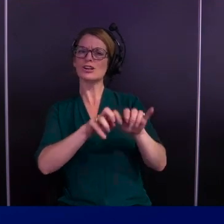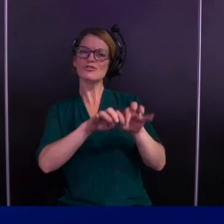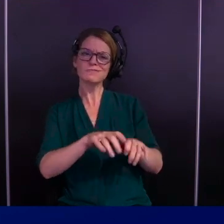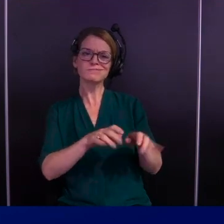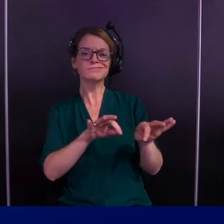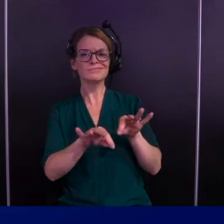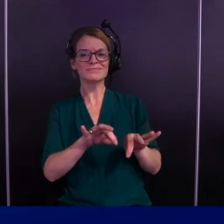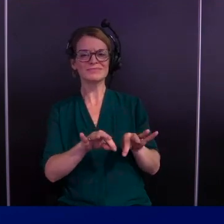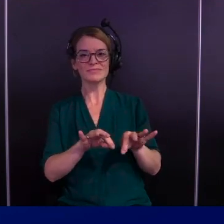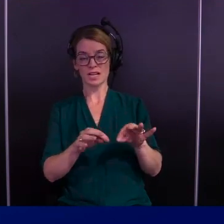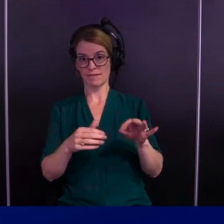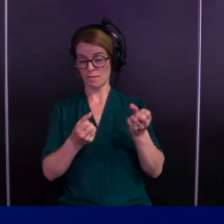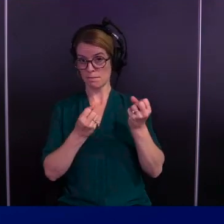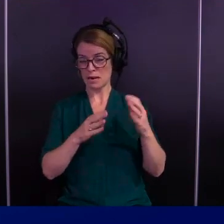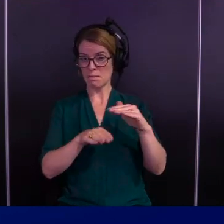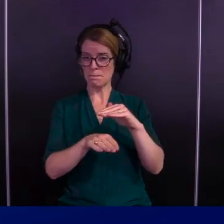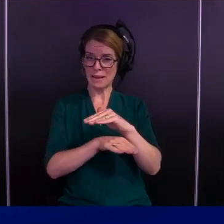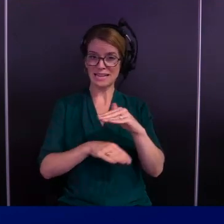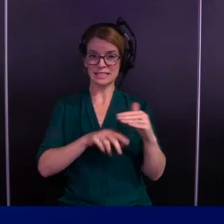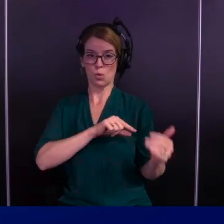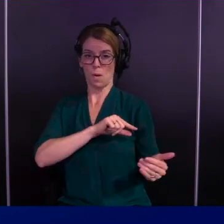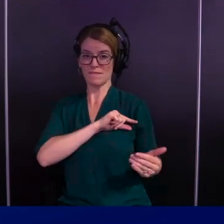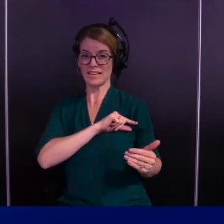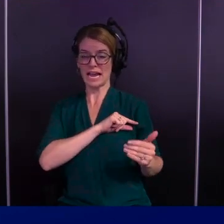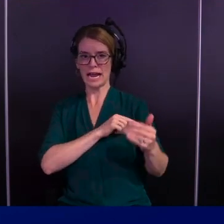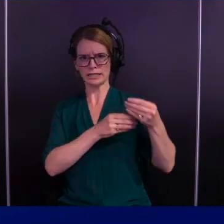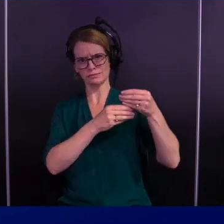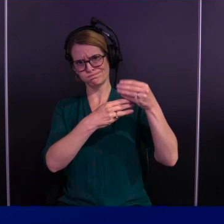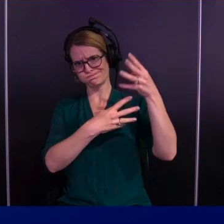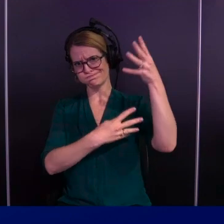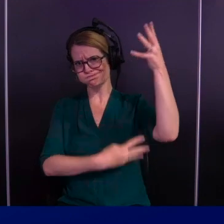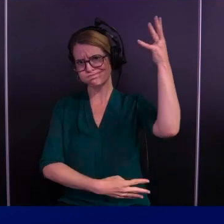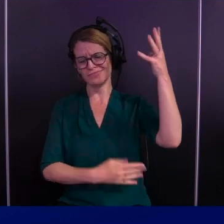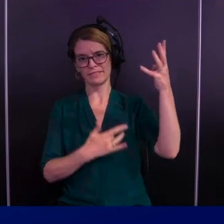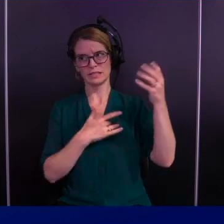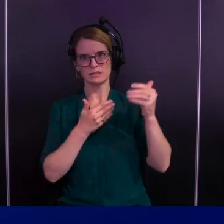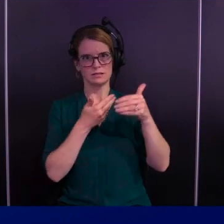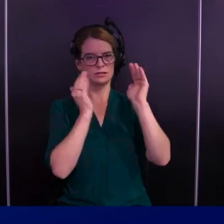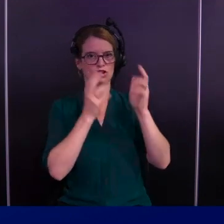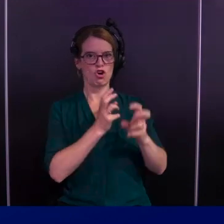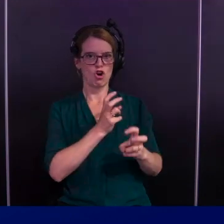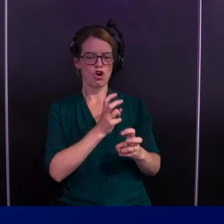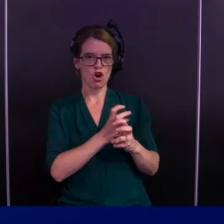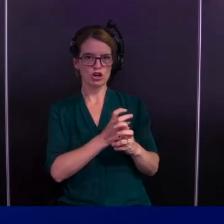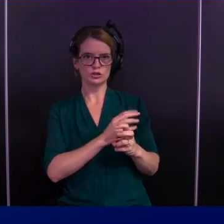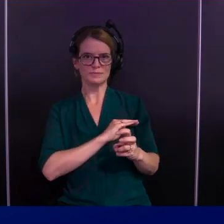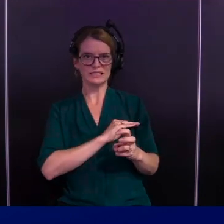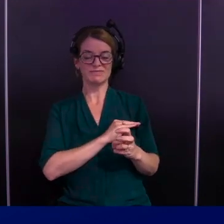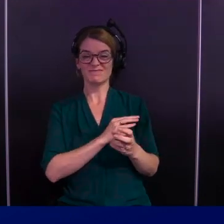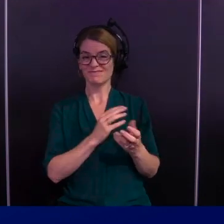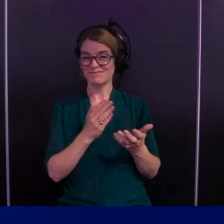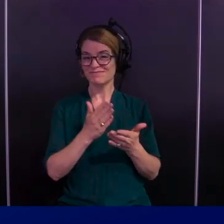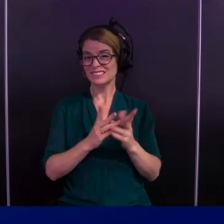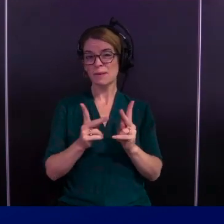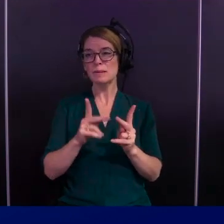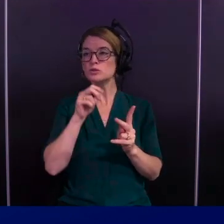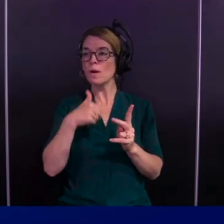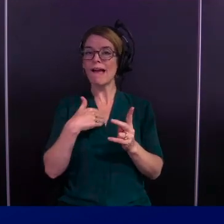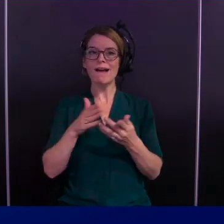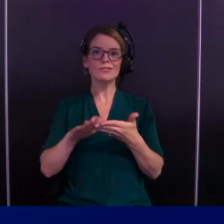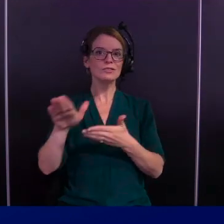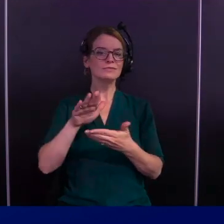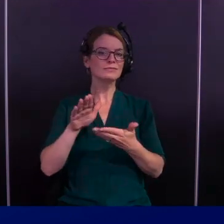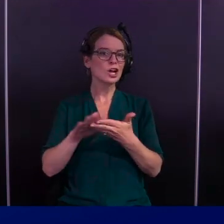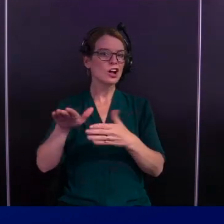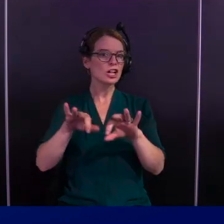basic qualifications that are hard to reach, or that maybe when it comes to non-traditional backgrounds, people might not have a degree in computer